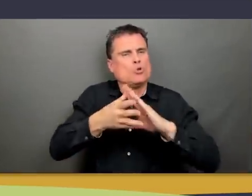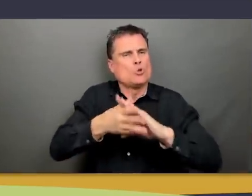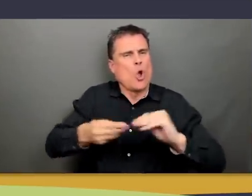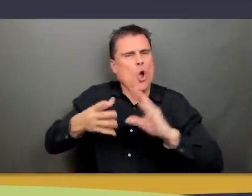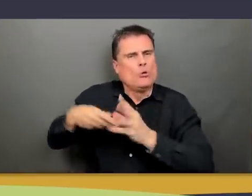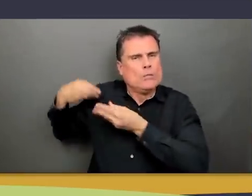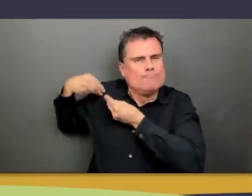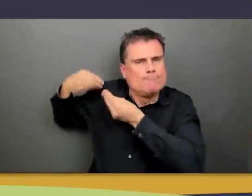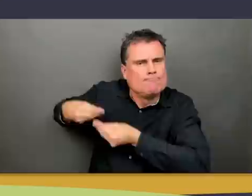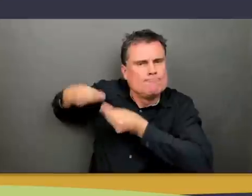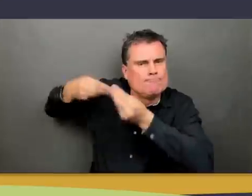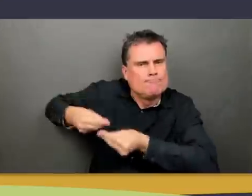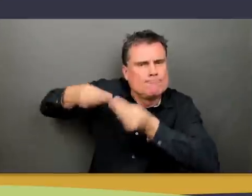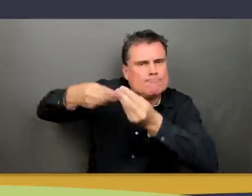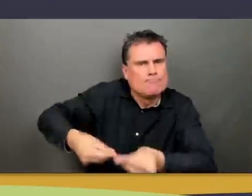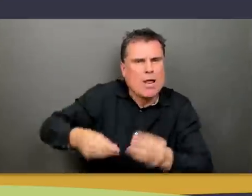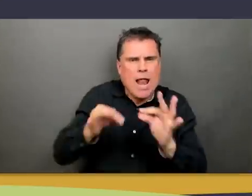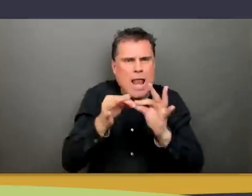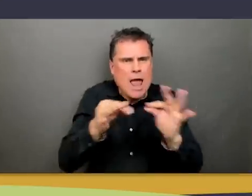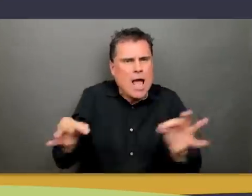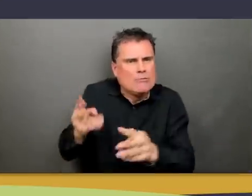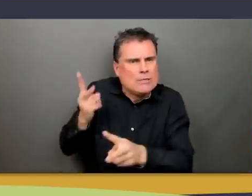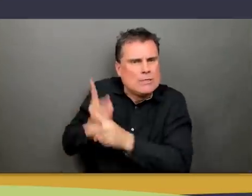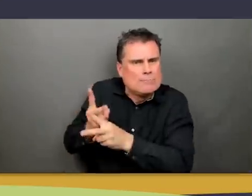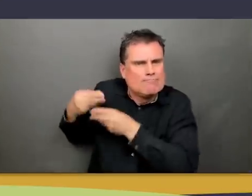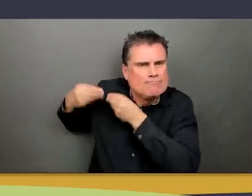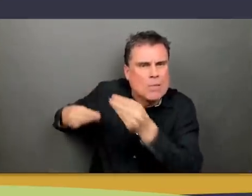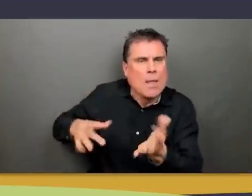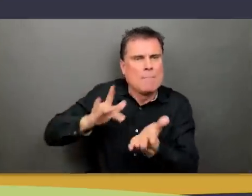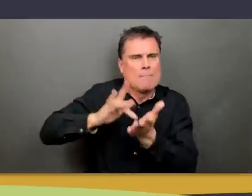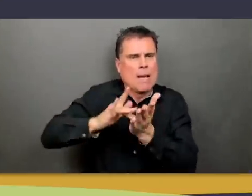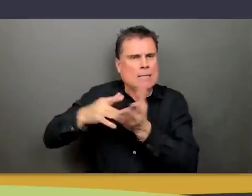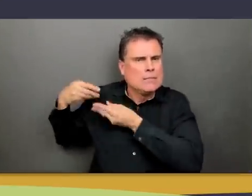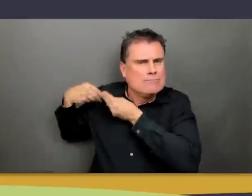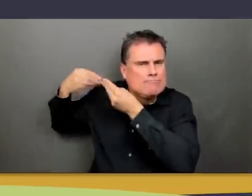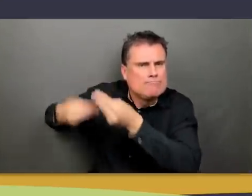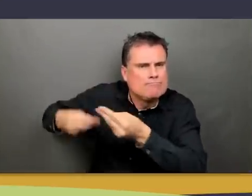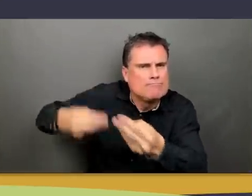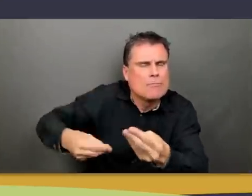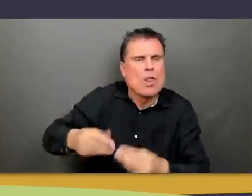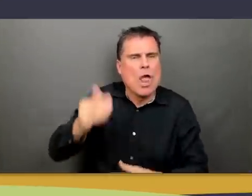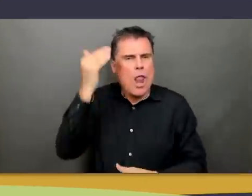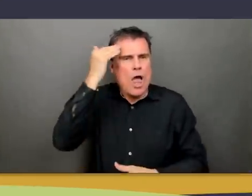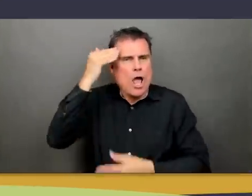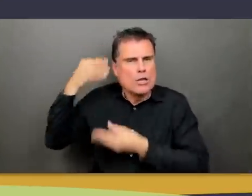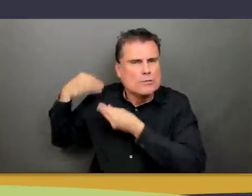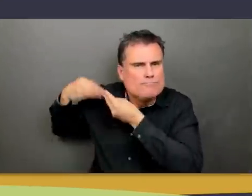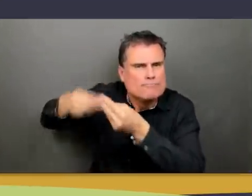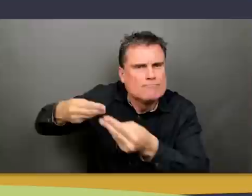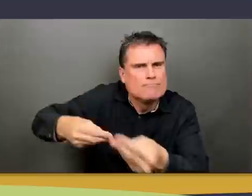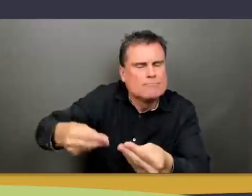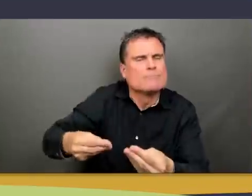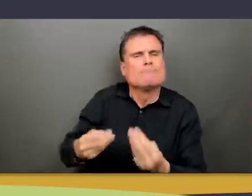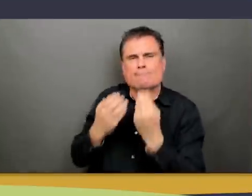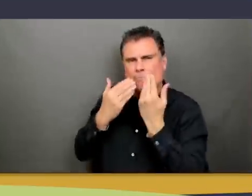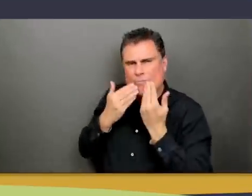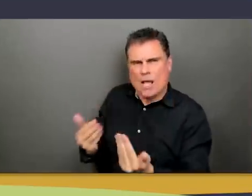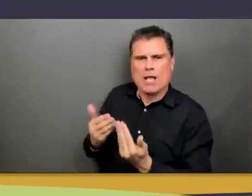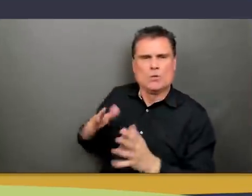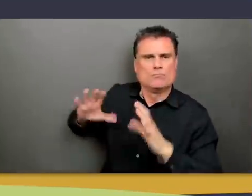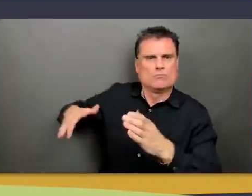is blessed. Your work is seen. You whose skin spans a thousand